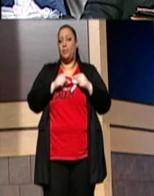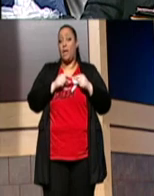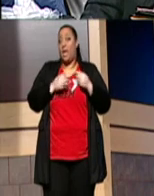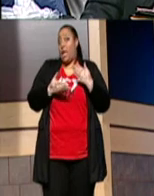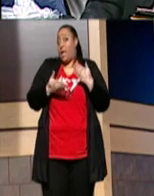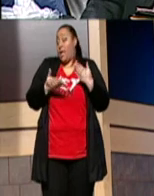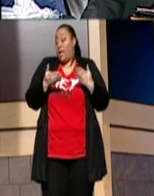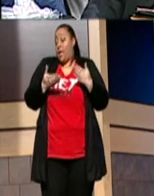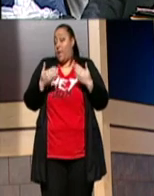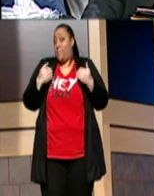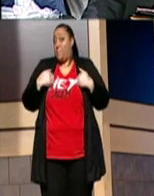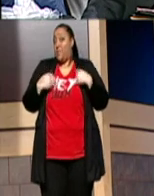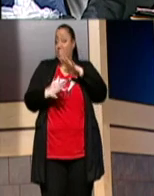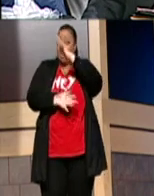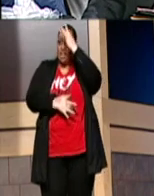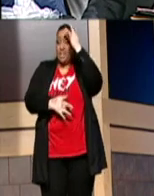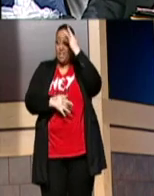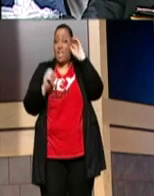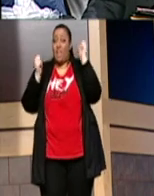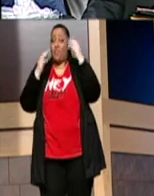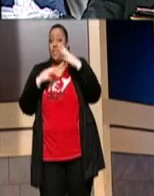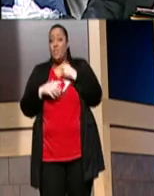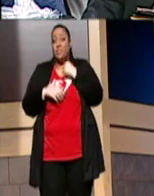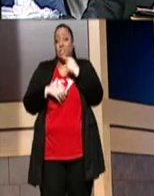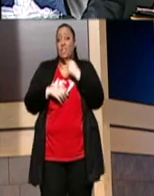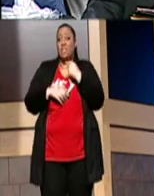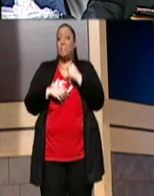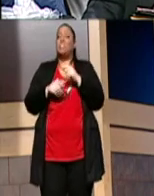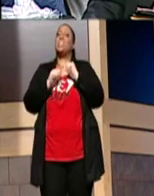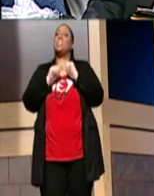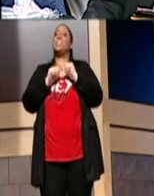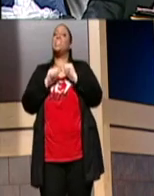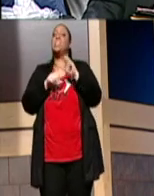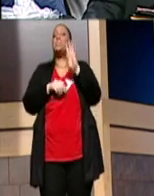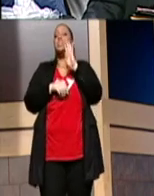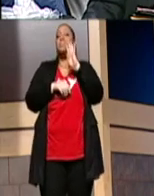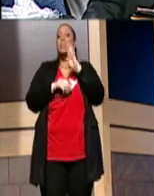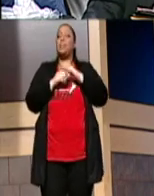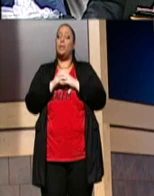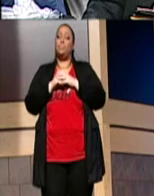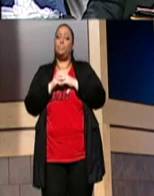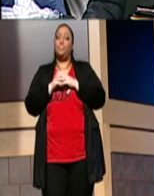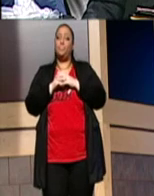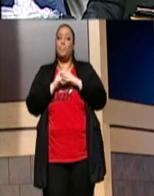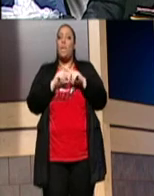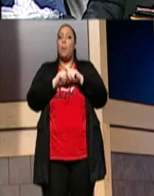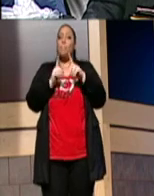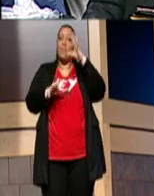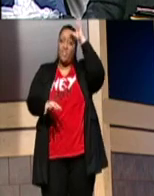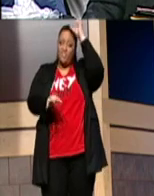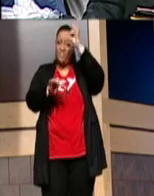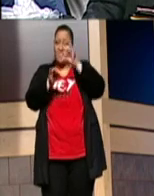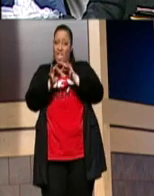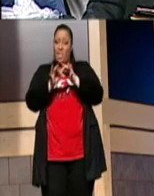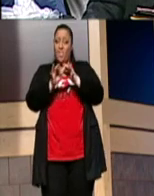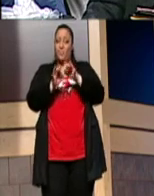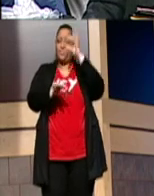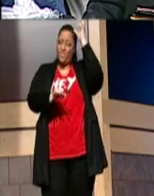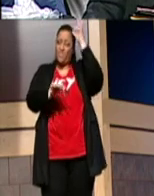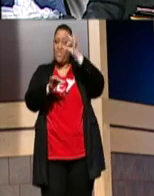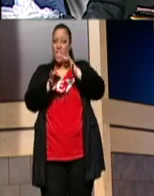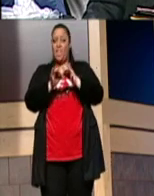I must have it. Oh my God! Oh my God! And fear says, "Keep speaking it. Keep speaking." Heart palpitations. But all faith. Of that.